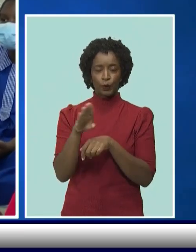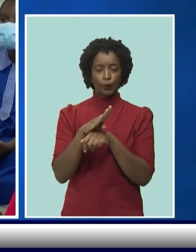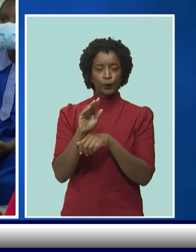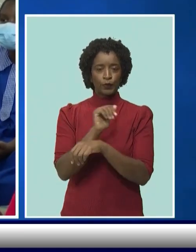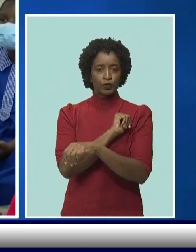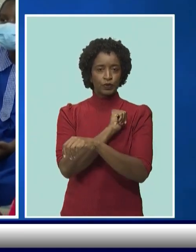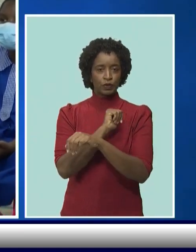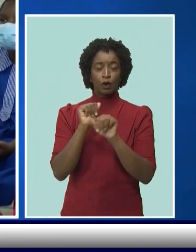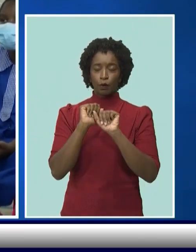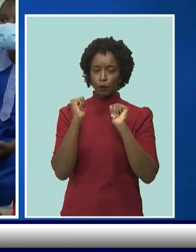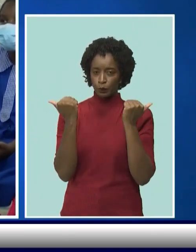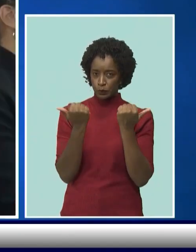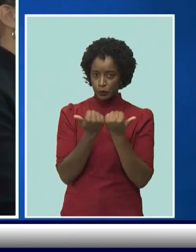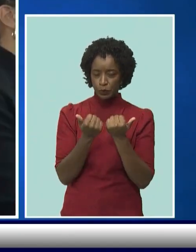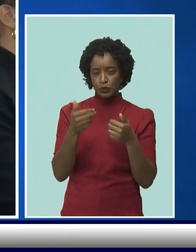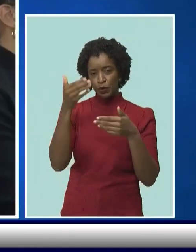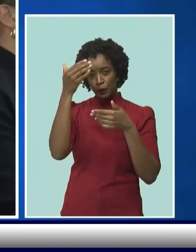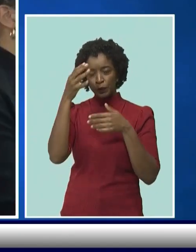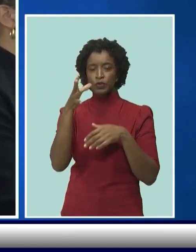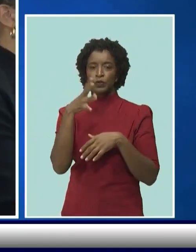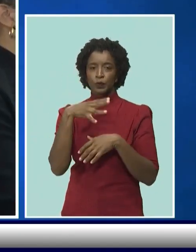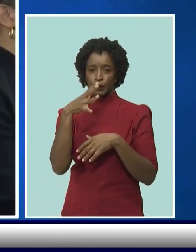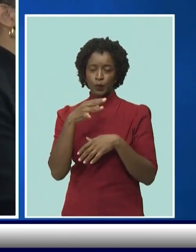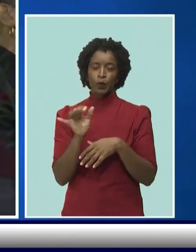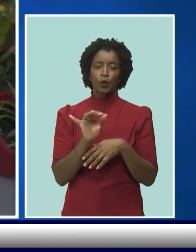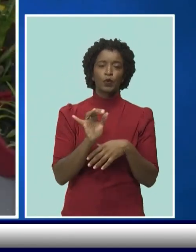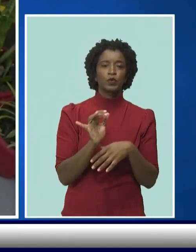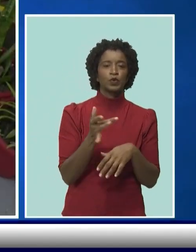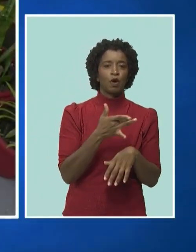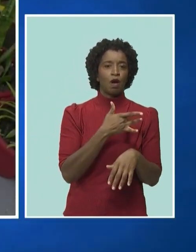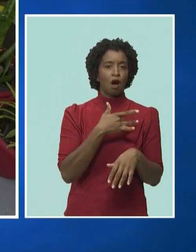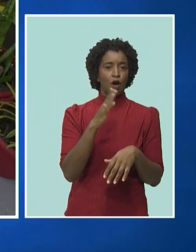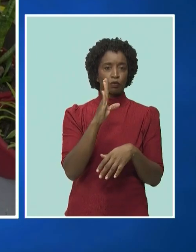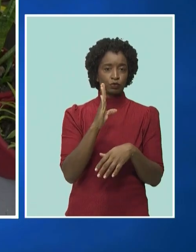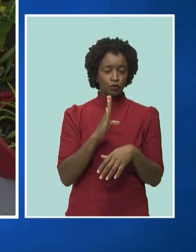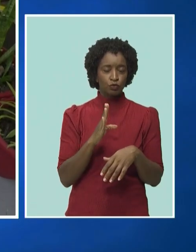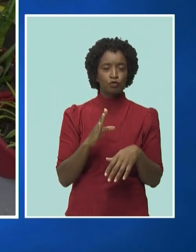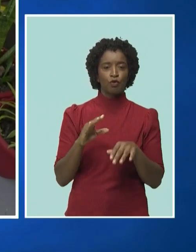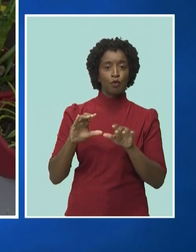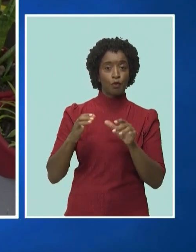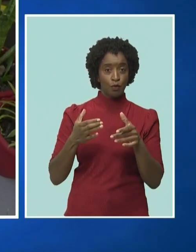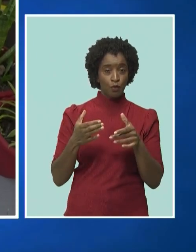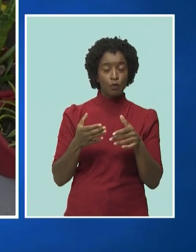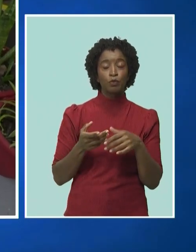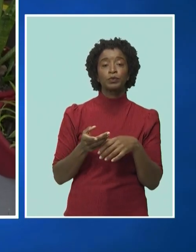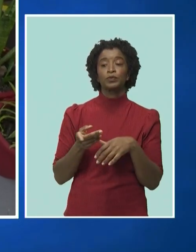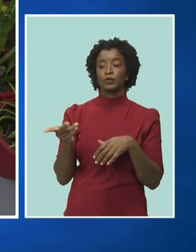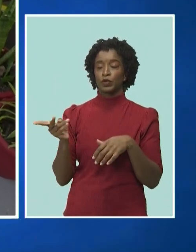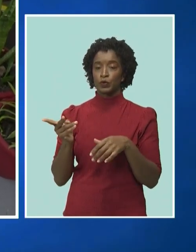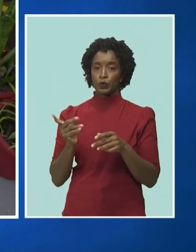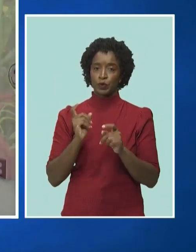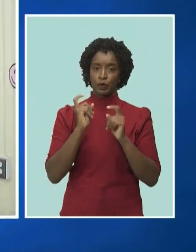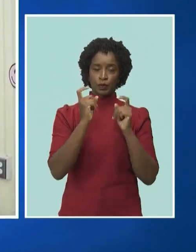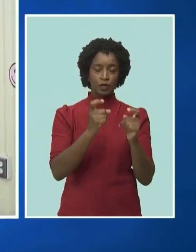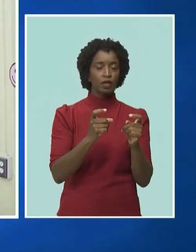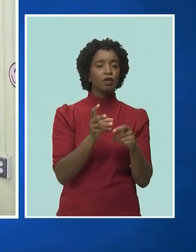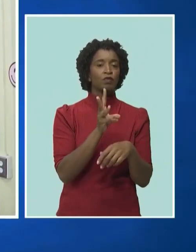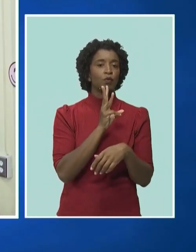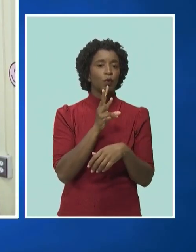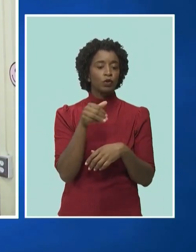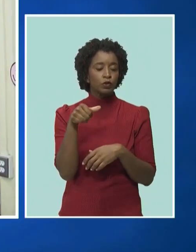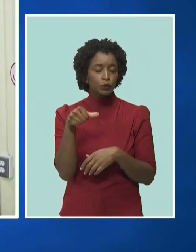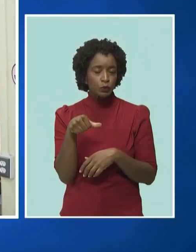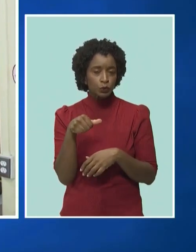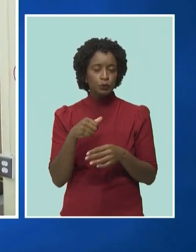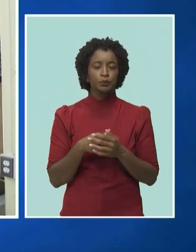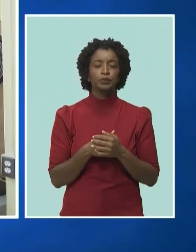Association of Muslim Ladies and the Heart and Stroke Foundation. The two organizations have provided a water cooler. And Education